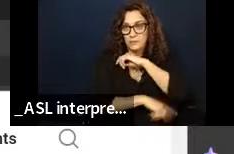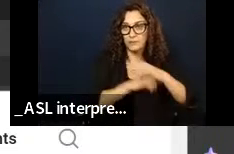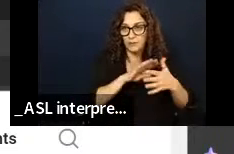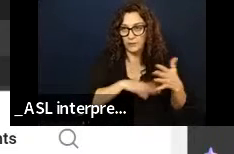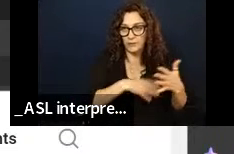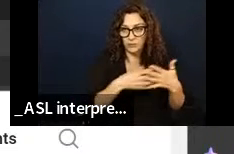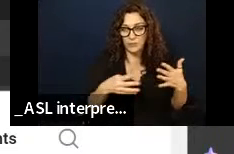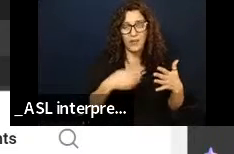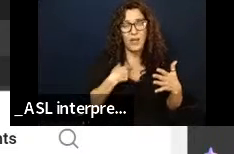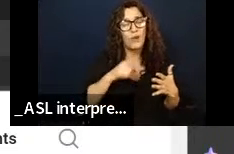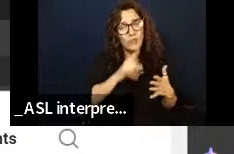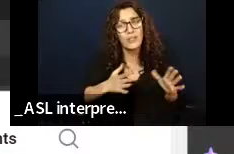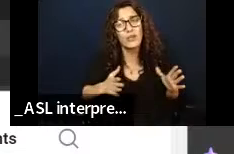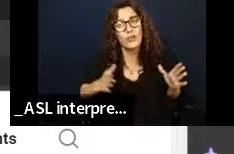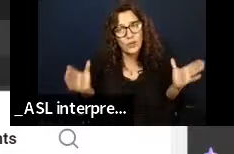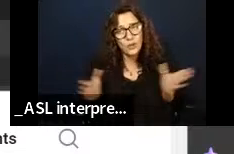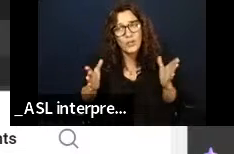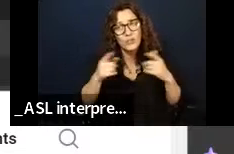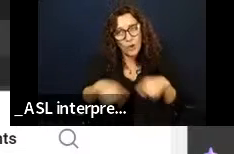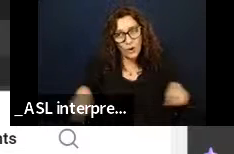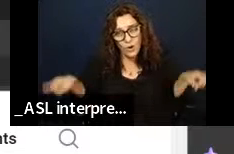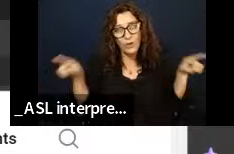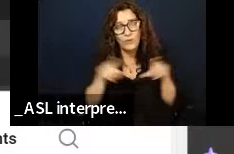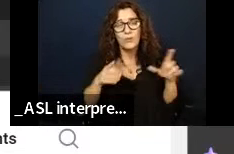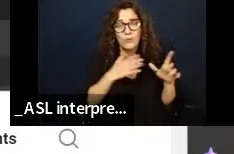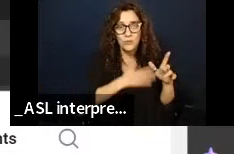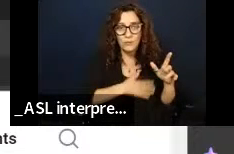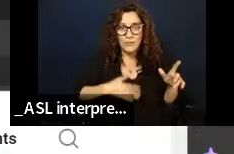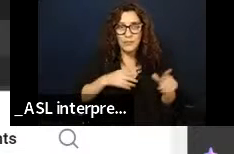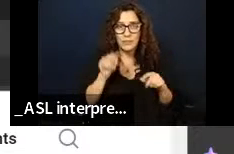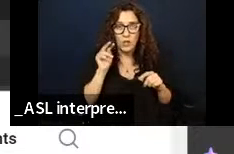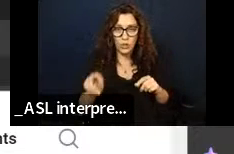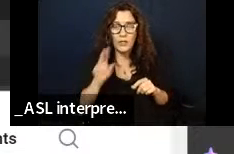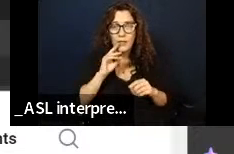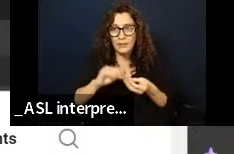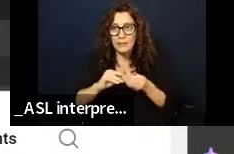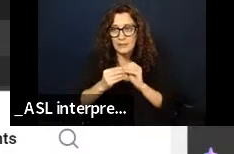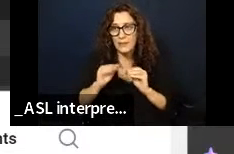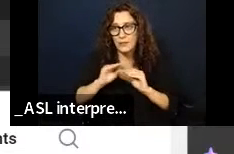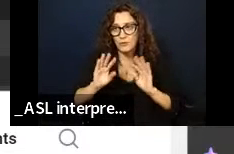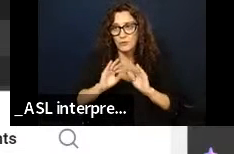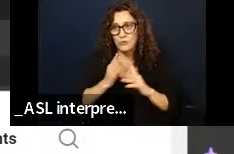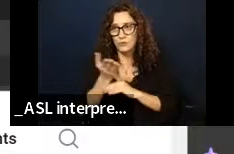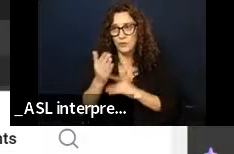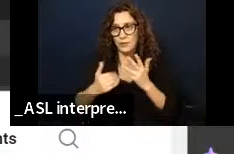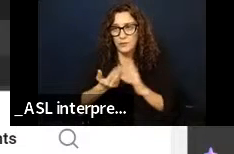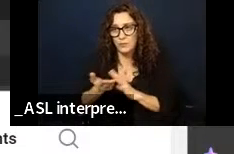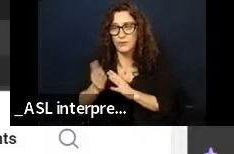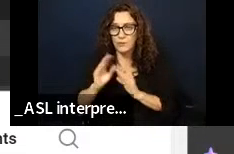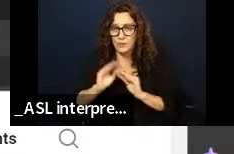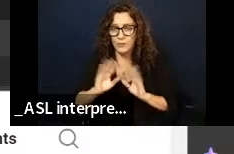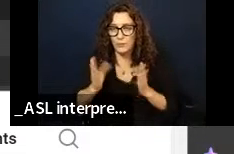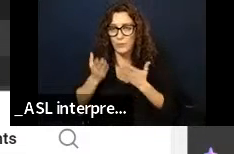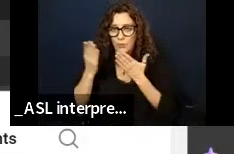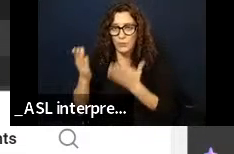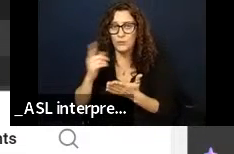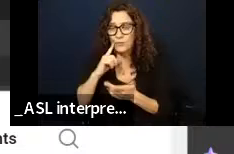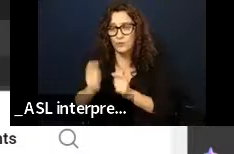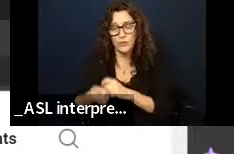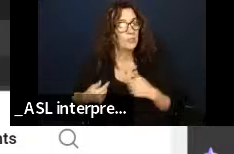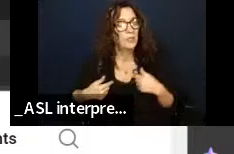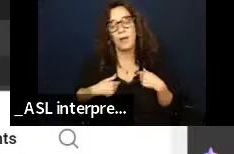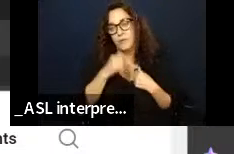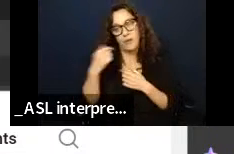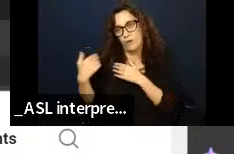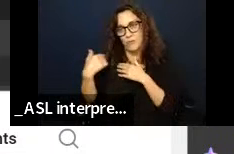love to encourage all of you in your time to go check out the data transparency proposal for change. While I am not responsible